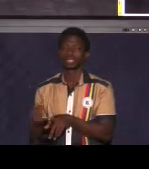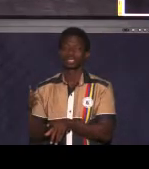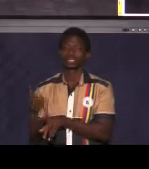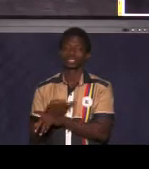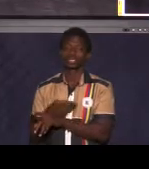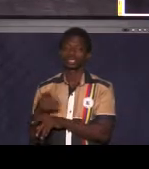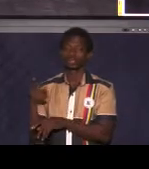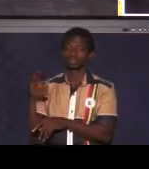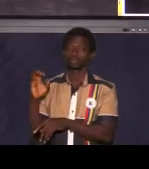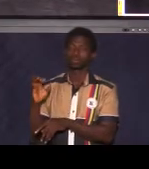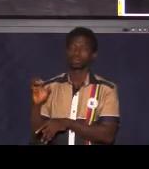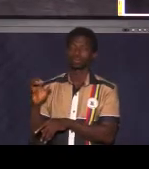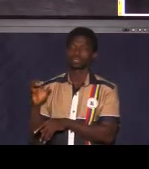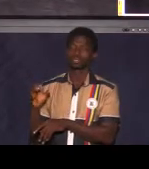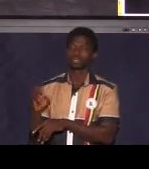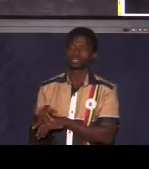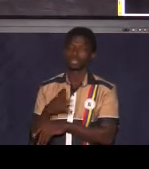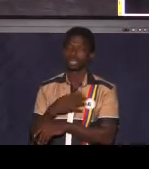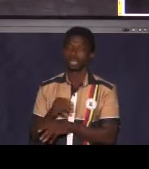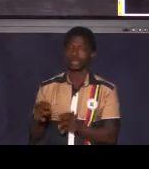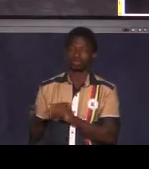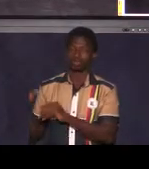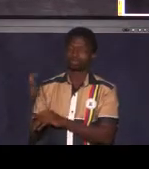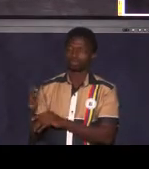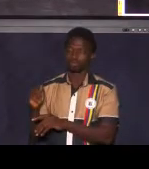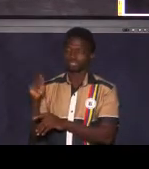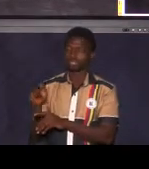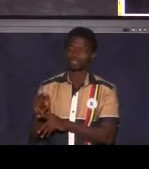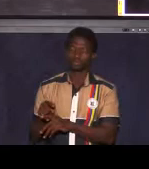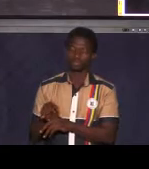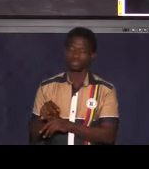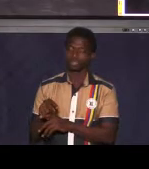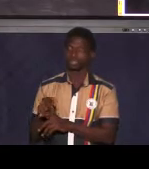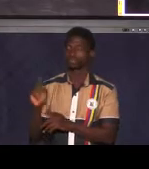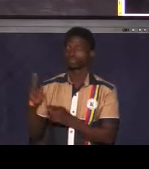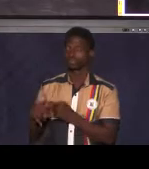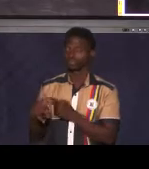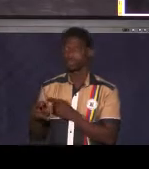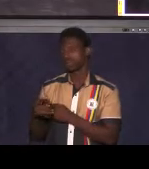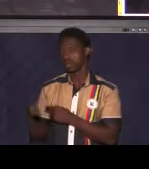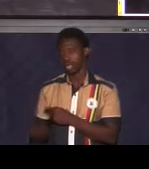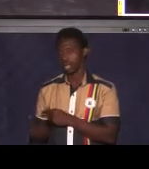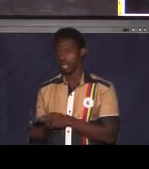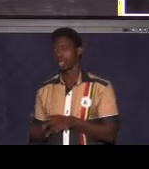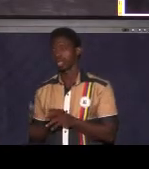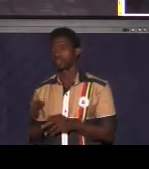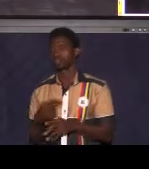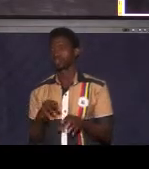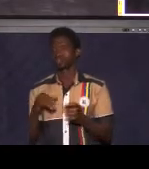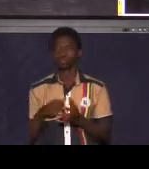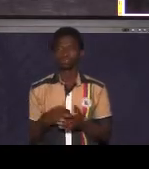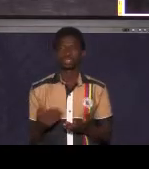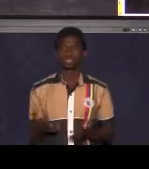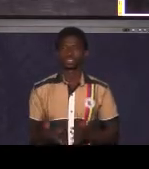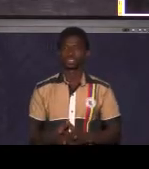in centimeters. And then we move the decimal places to the right. And so let's just do that here.